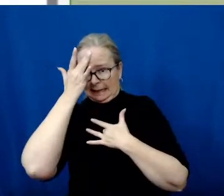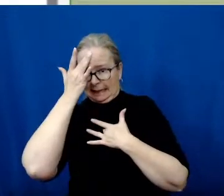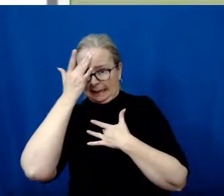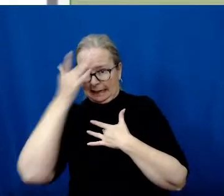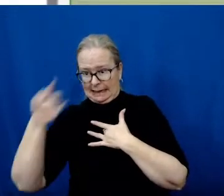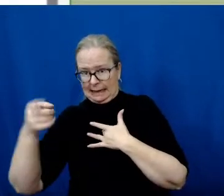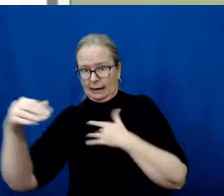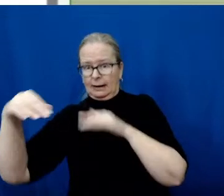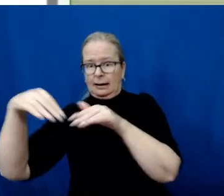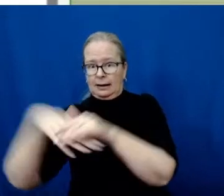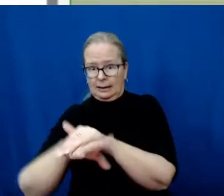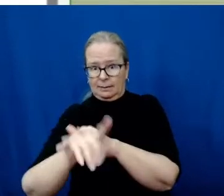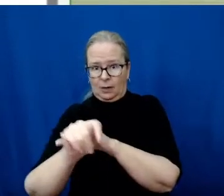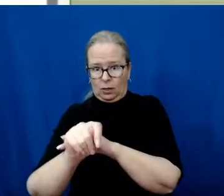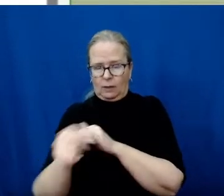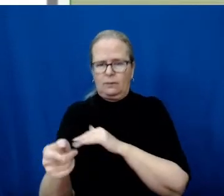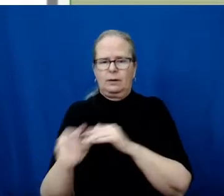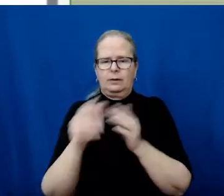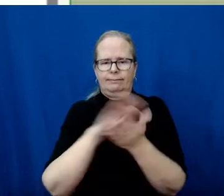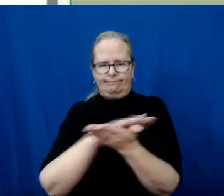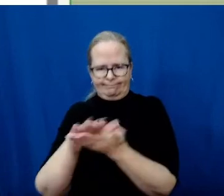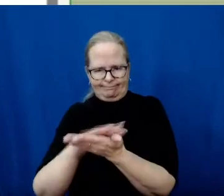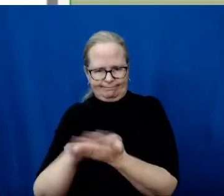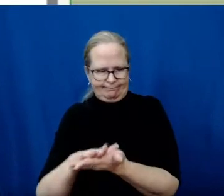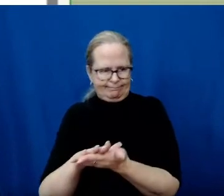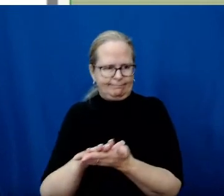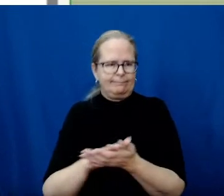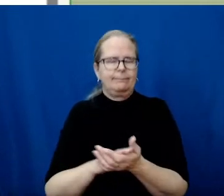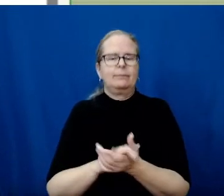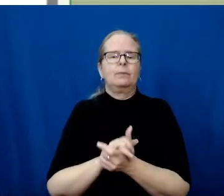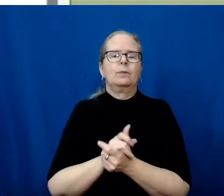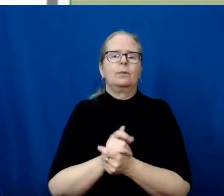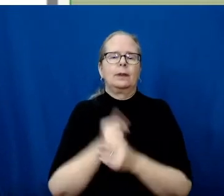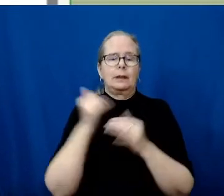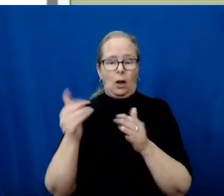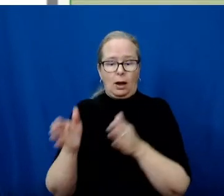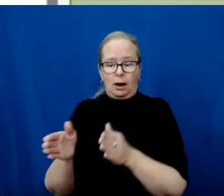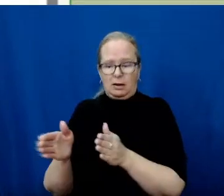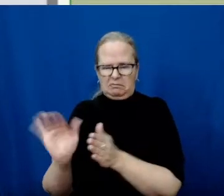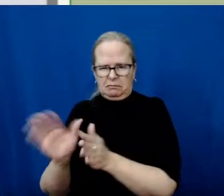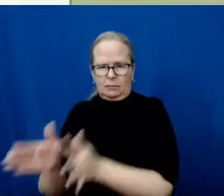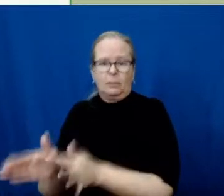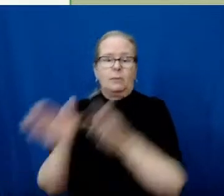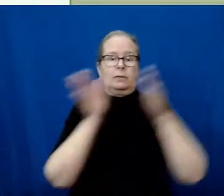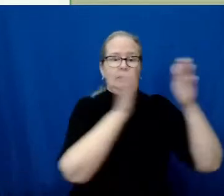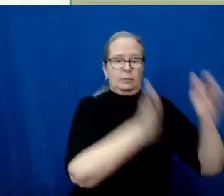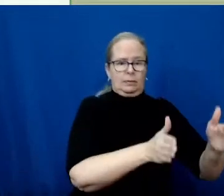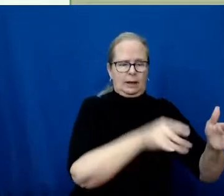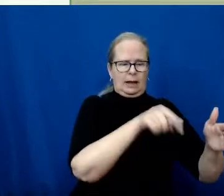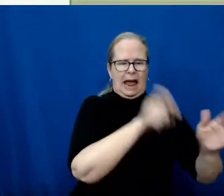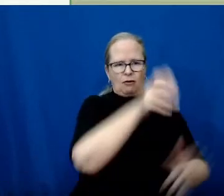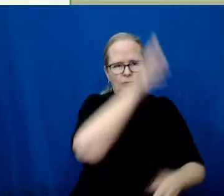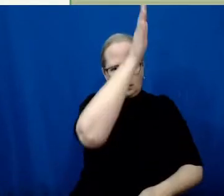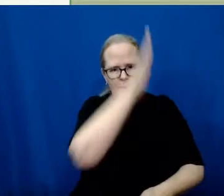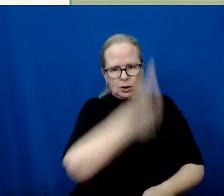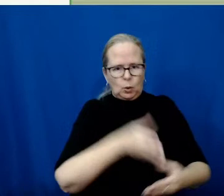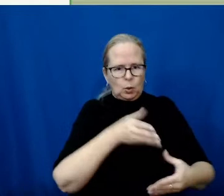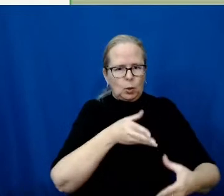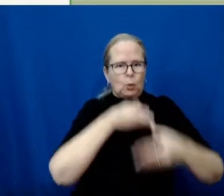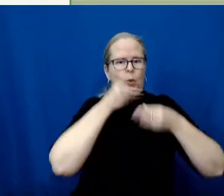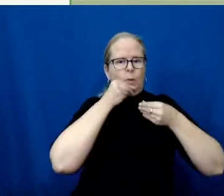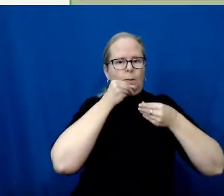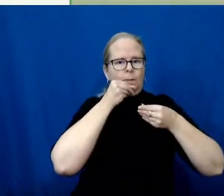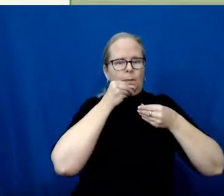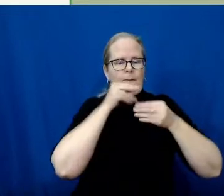to make that transition. So really it's about coordinating it. So then if you want to go down to the next image, those are just